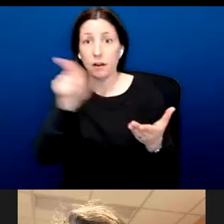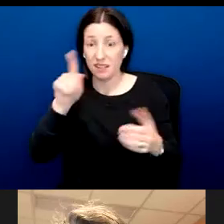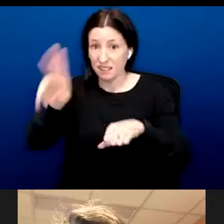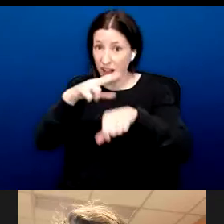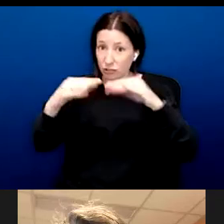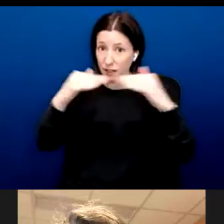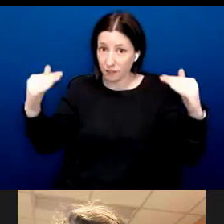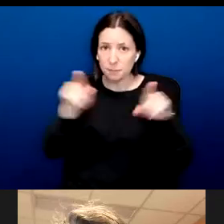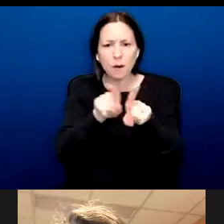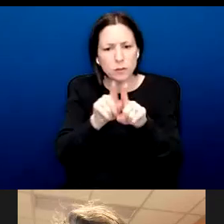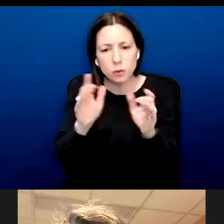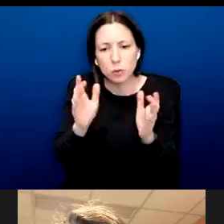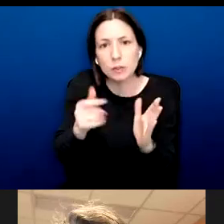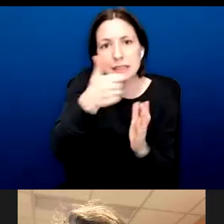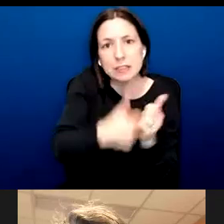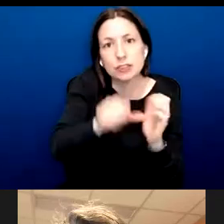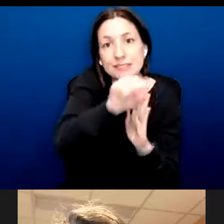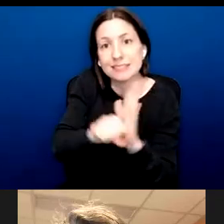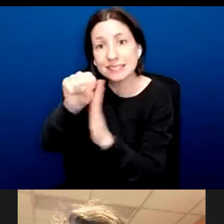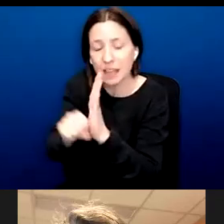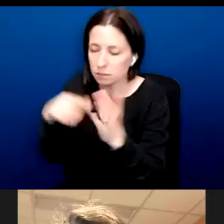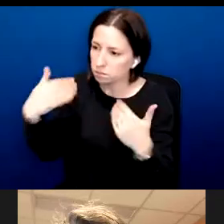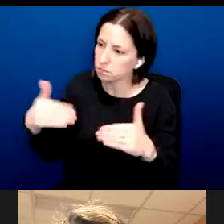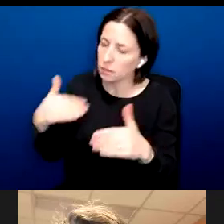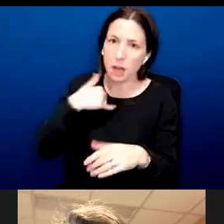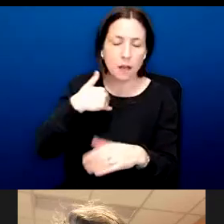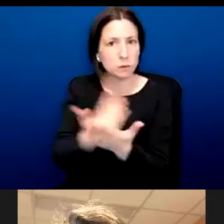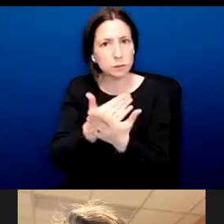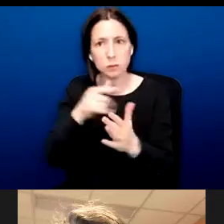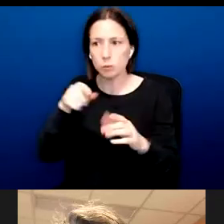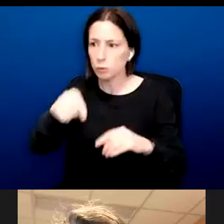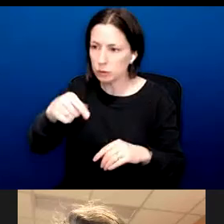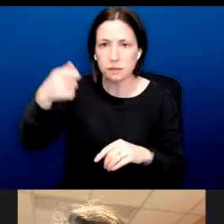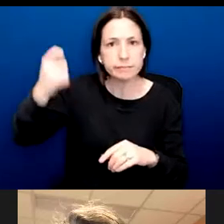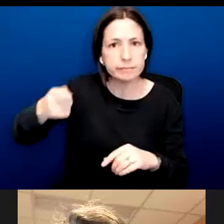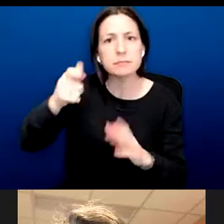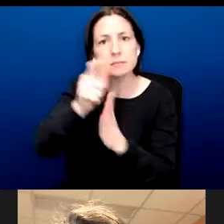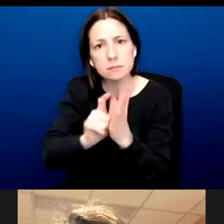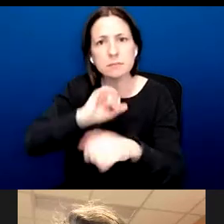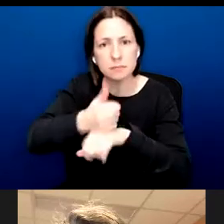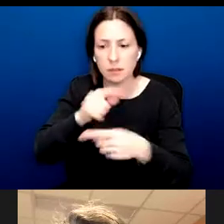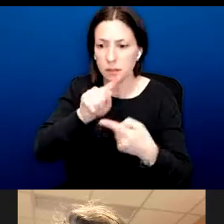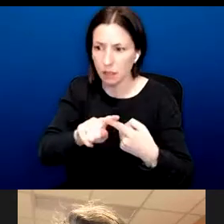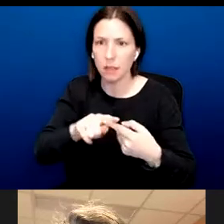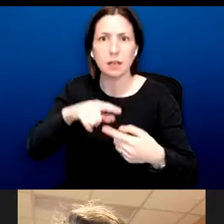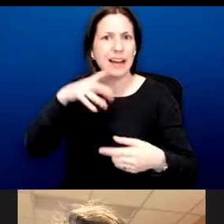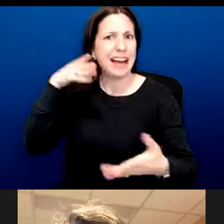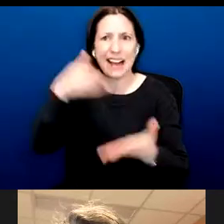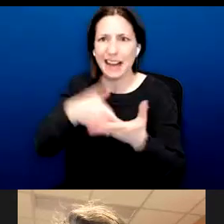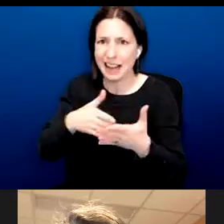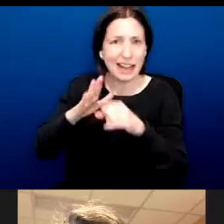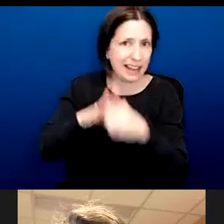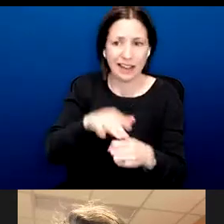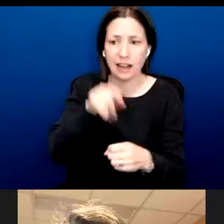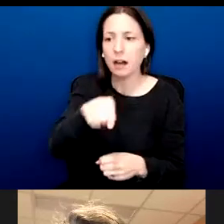politics attacking transgender children, LGBTQIA plus children, and the like. So